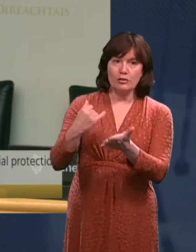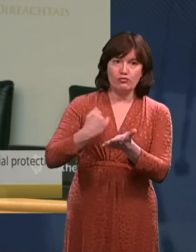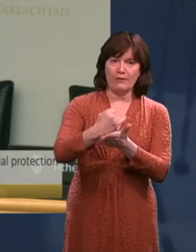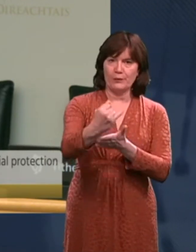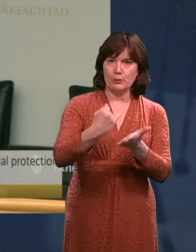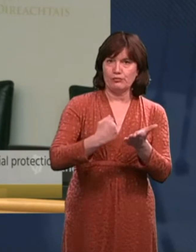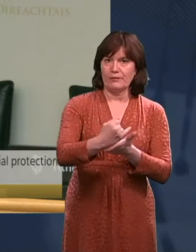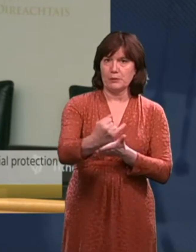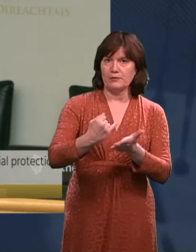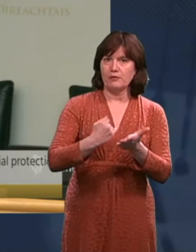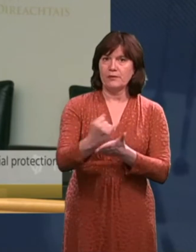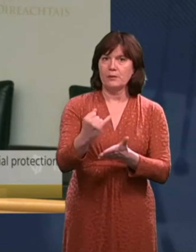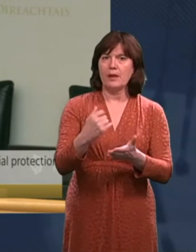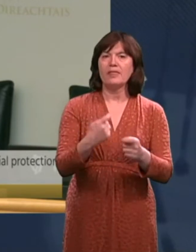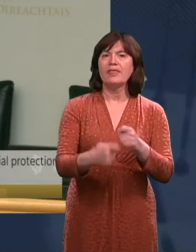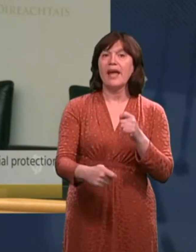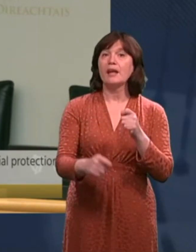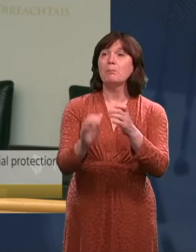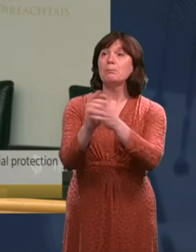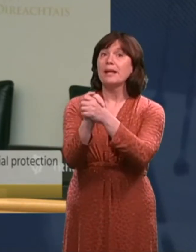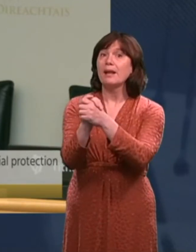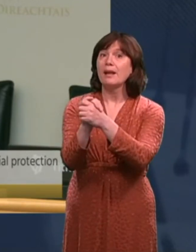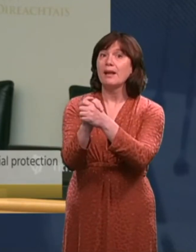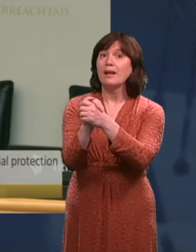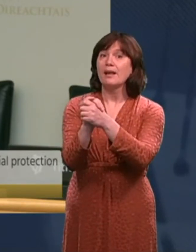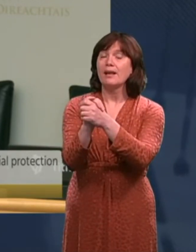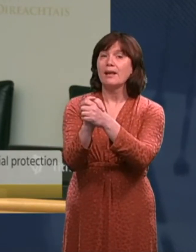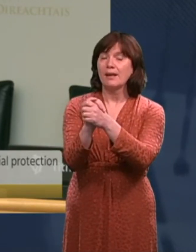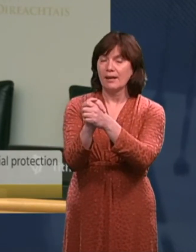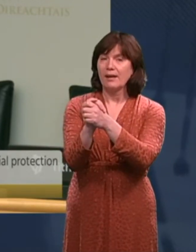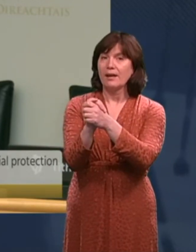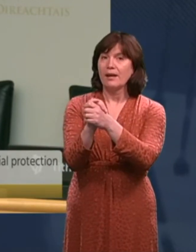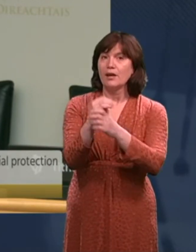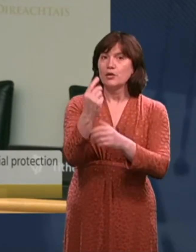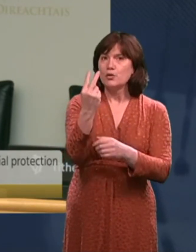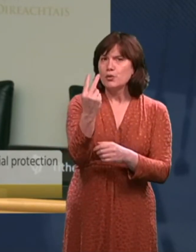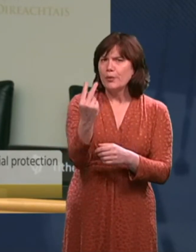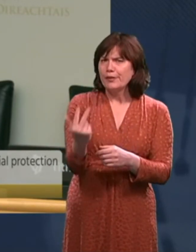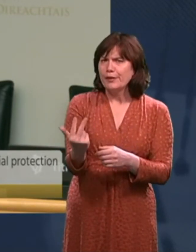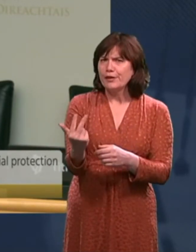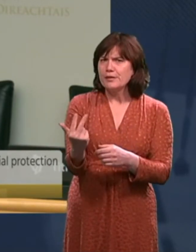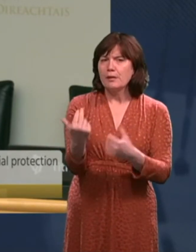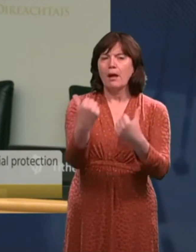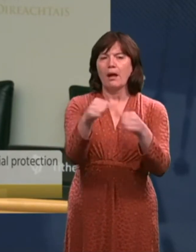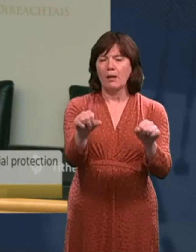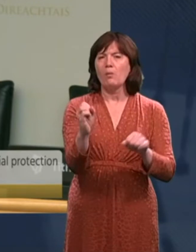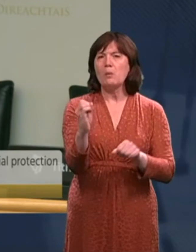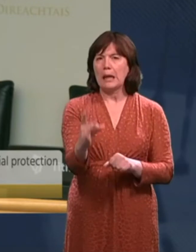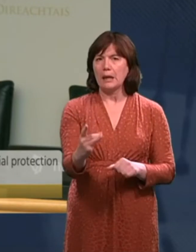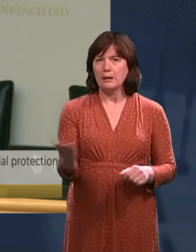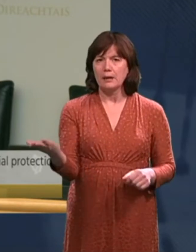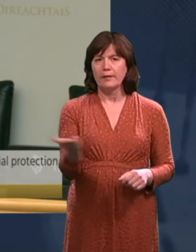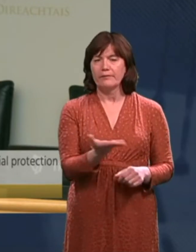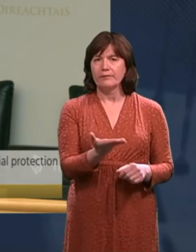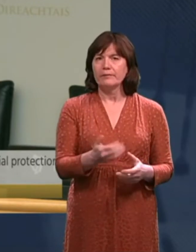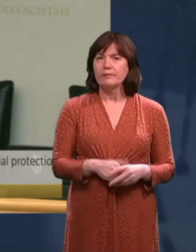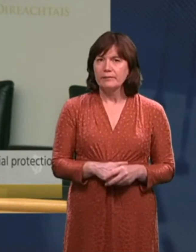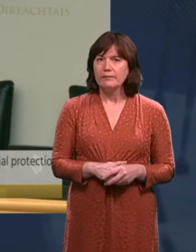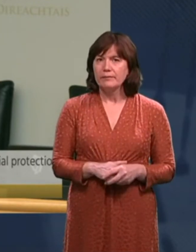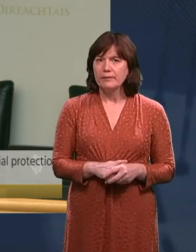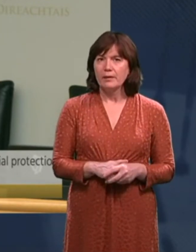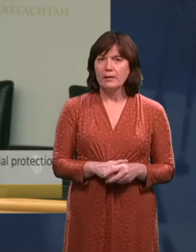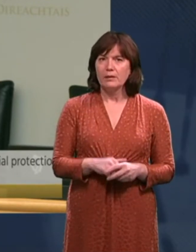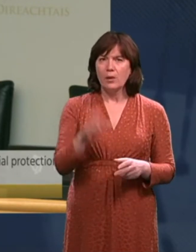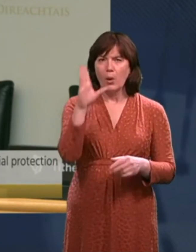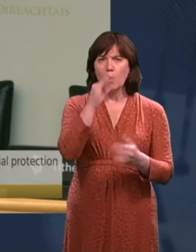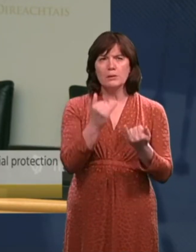initially, and then on appeal almost 2/3 are granted. And again, it seemed like you're reaming it off like it was something,